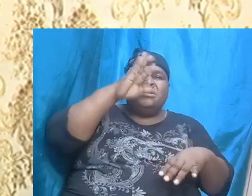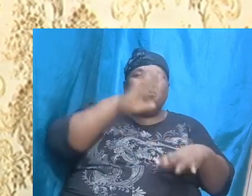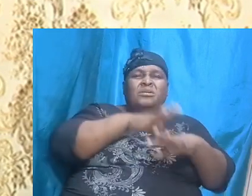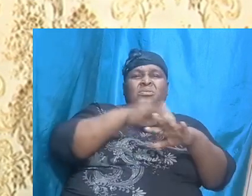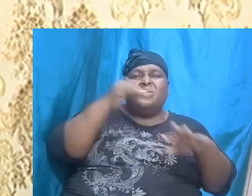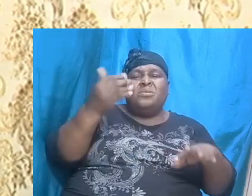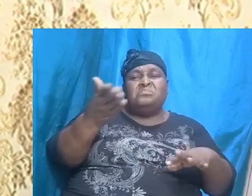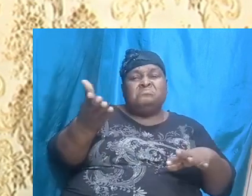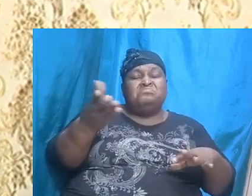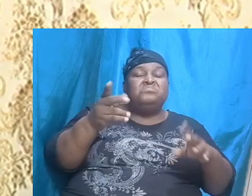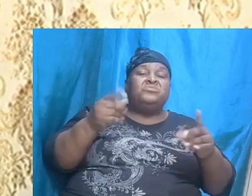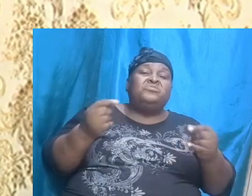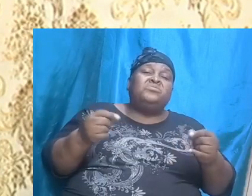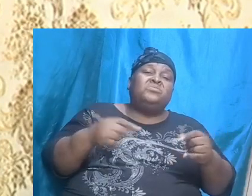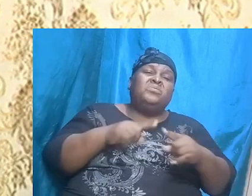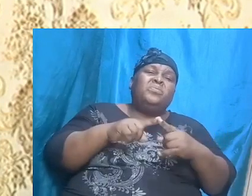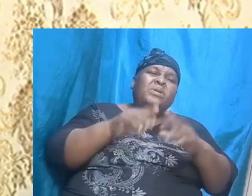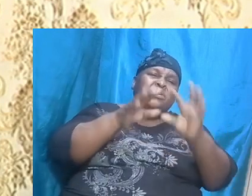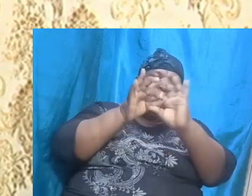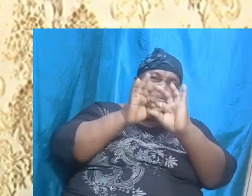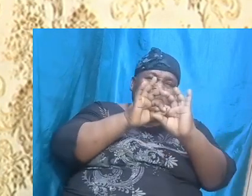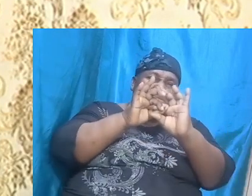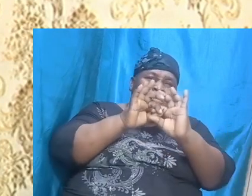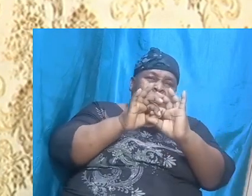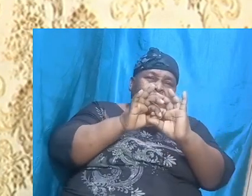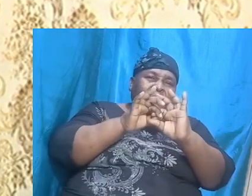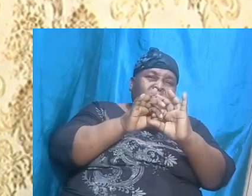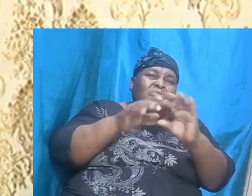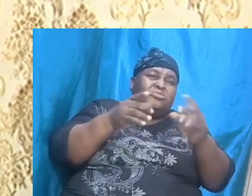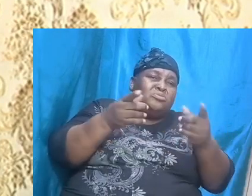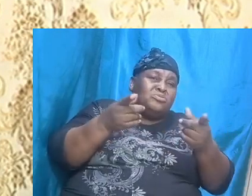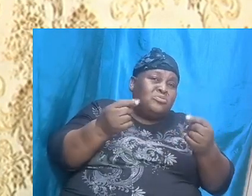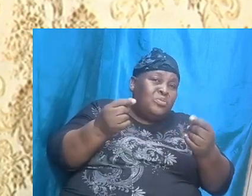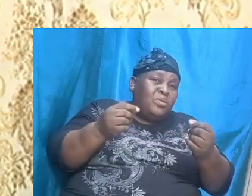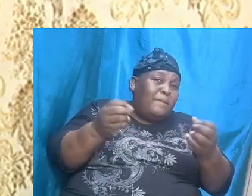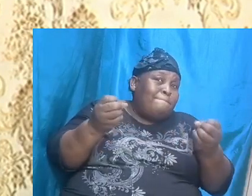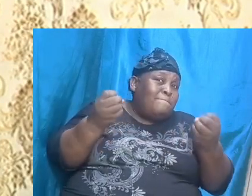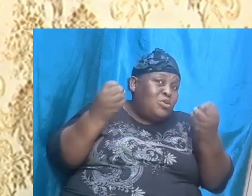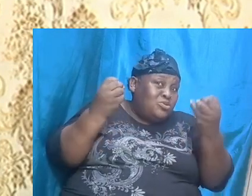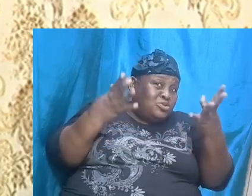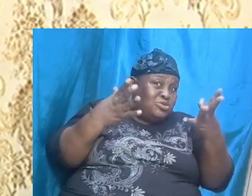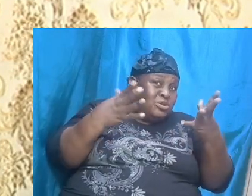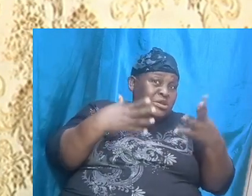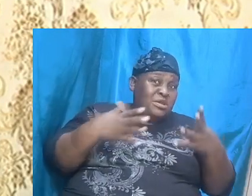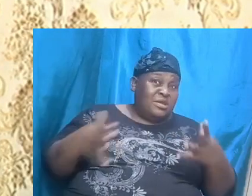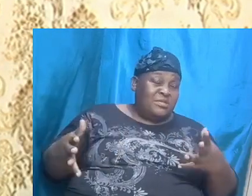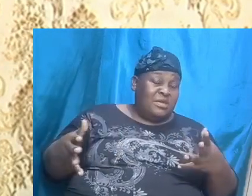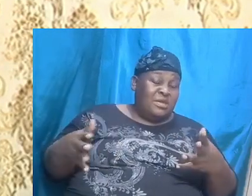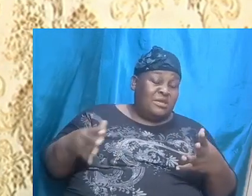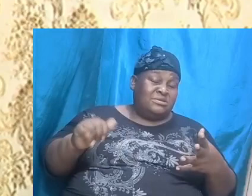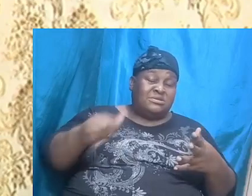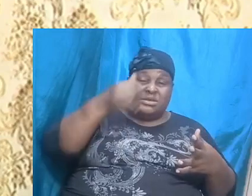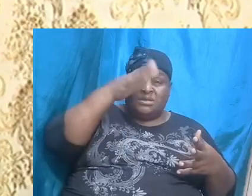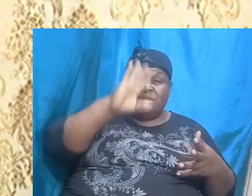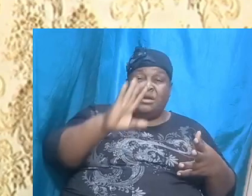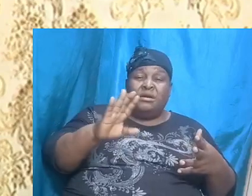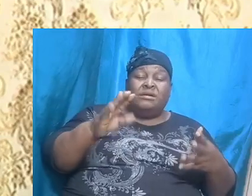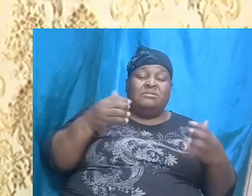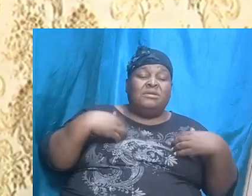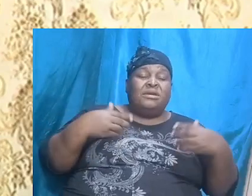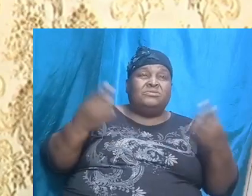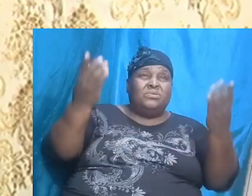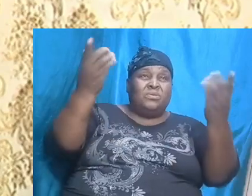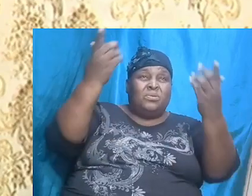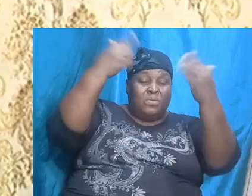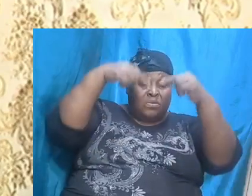were united, praise God, we realized that they were accomplishing a lot, to the point where God had to come down and